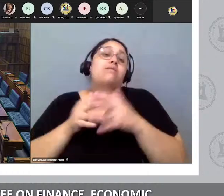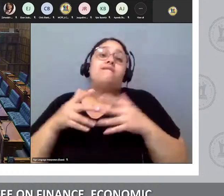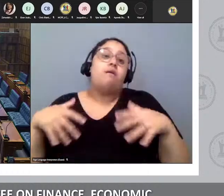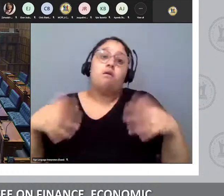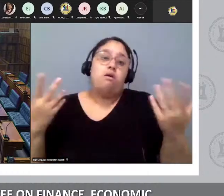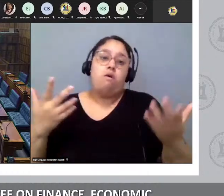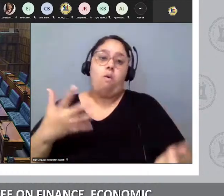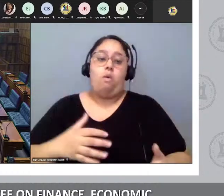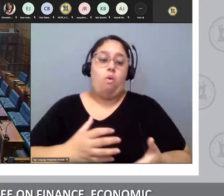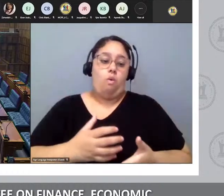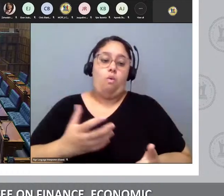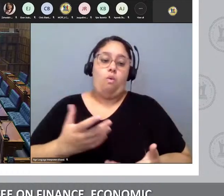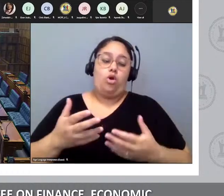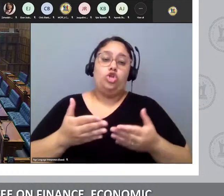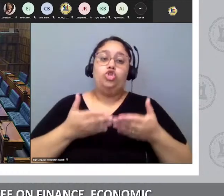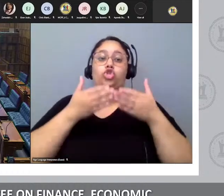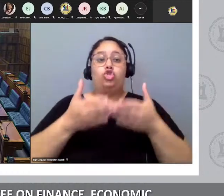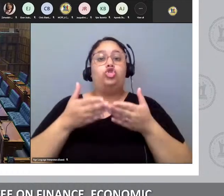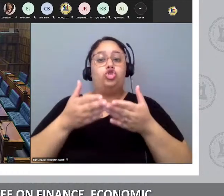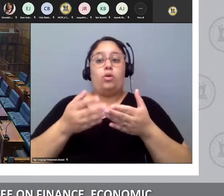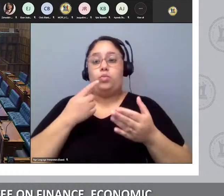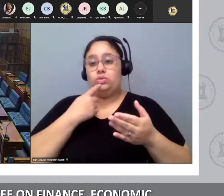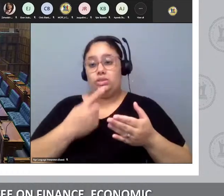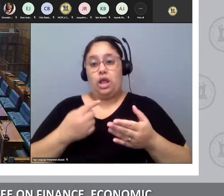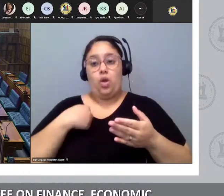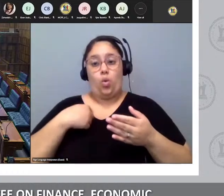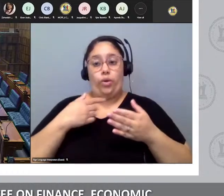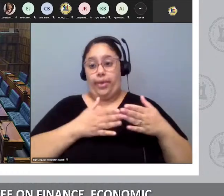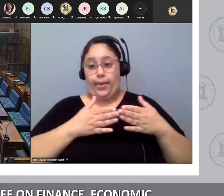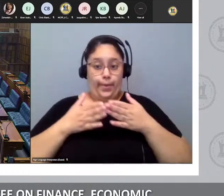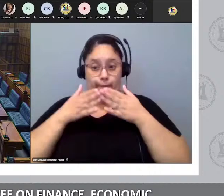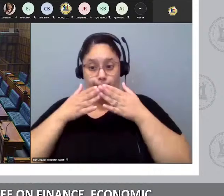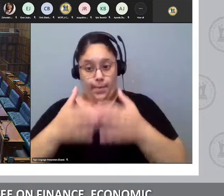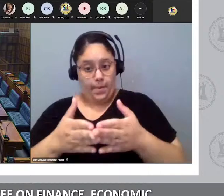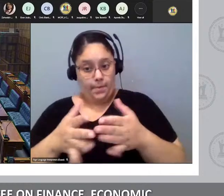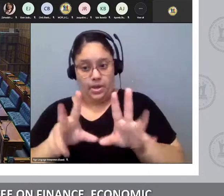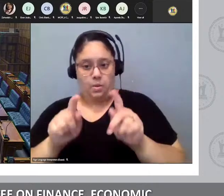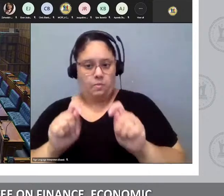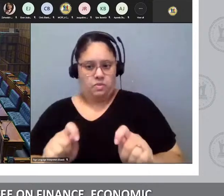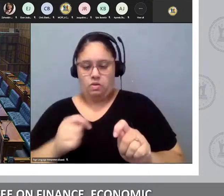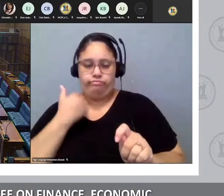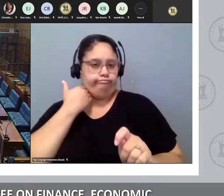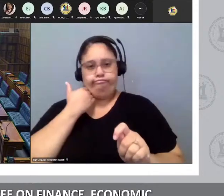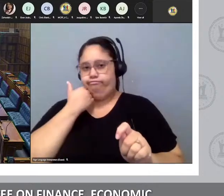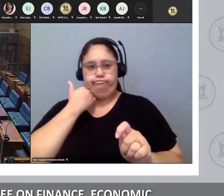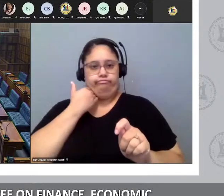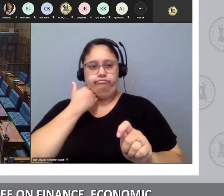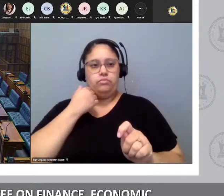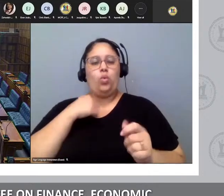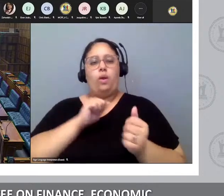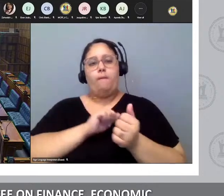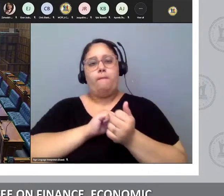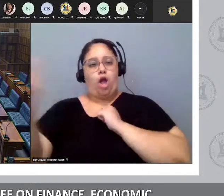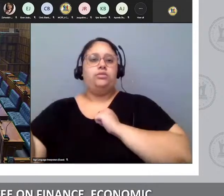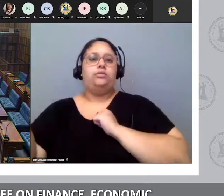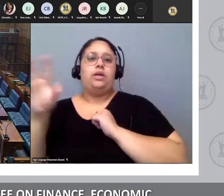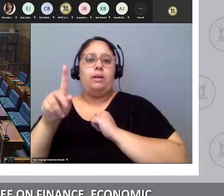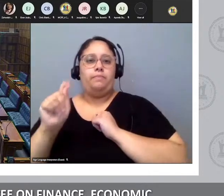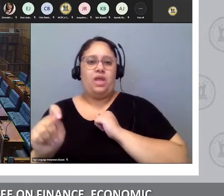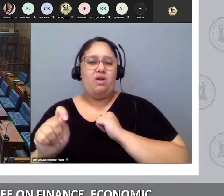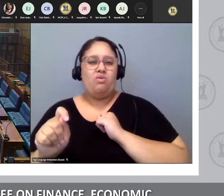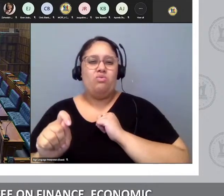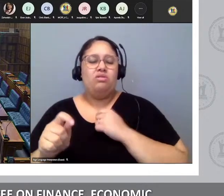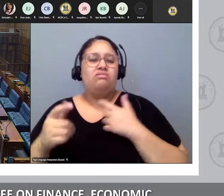or or ships that sell and say we're not going to dock at at Cape Town Port uh we're going to pass Cape Town